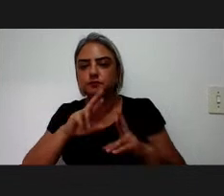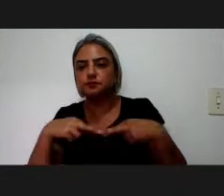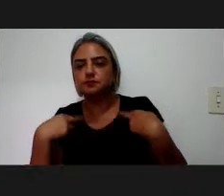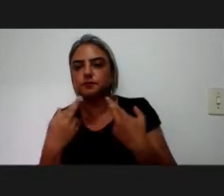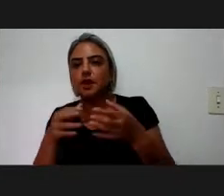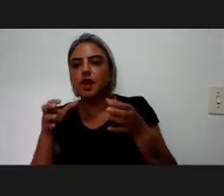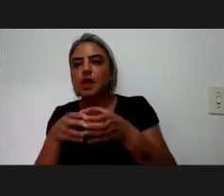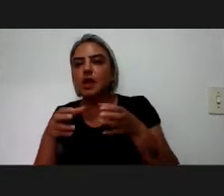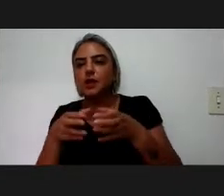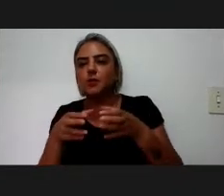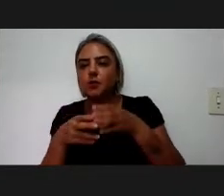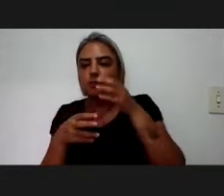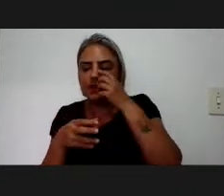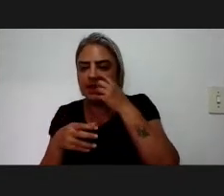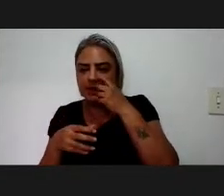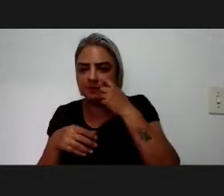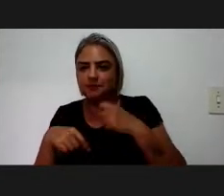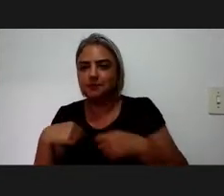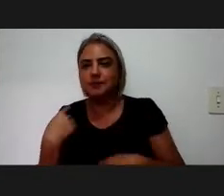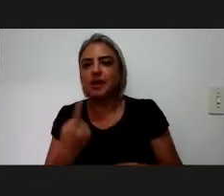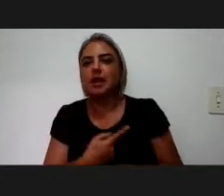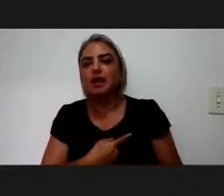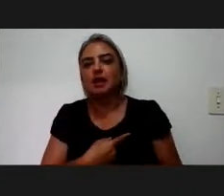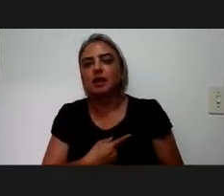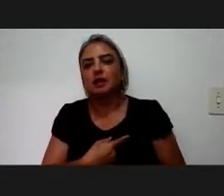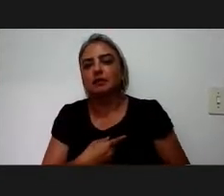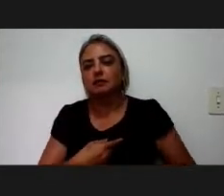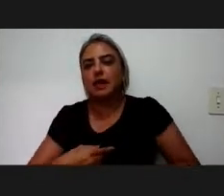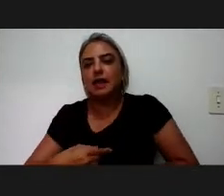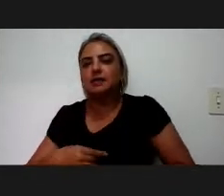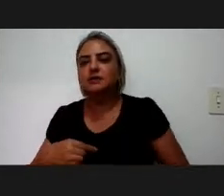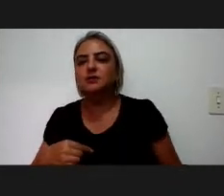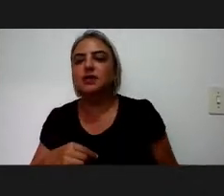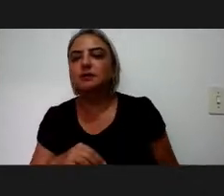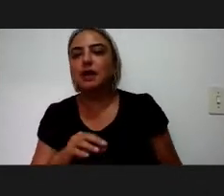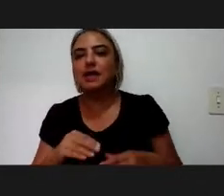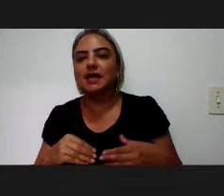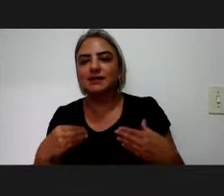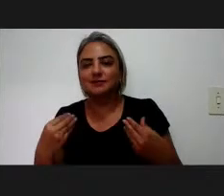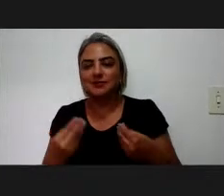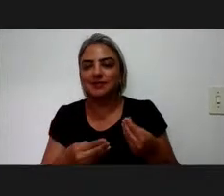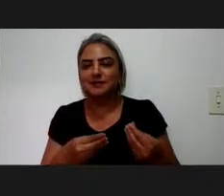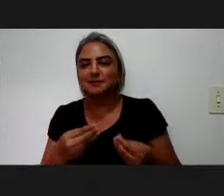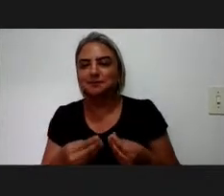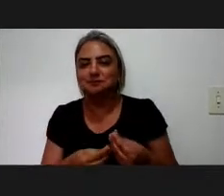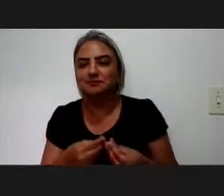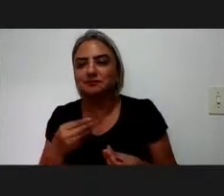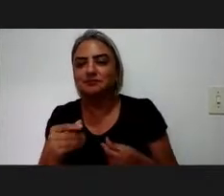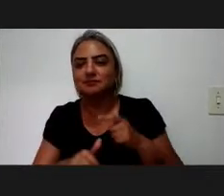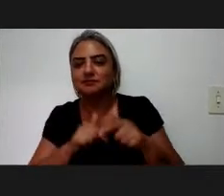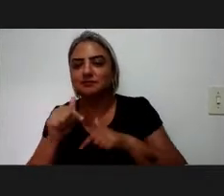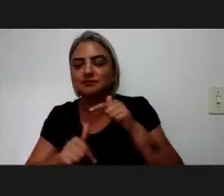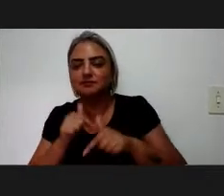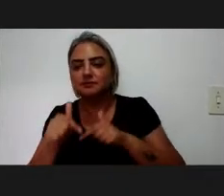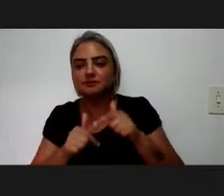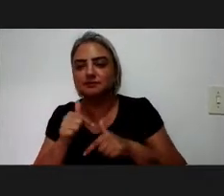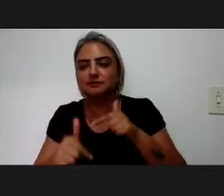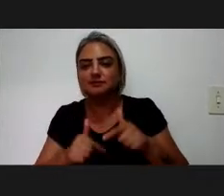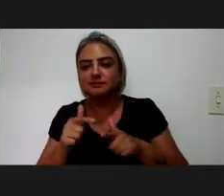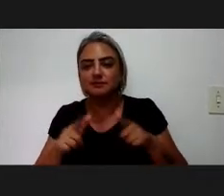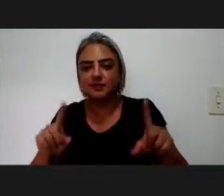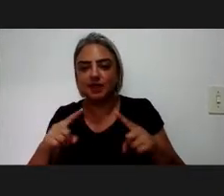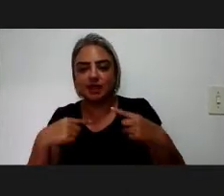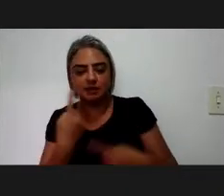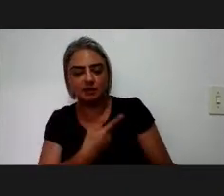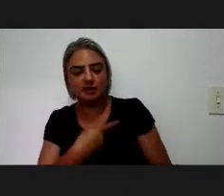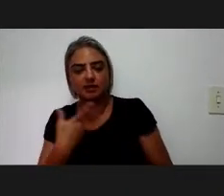developed, the meeting of the teams, to the perspective of